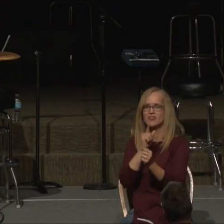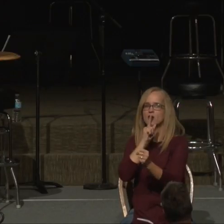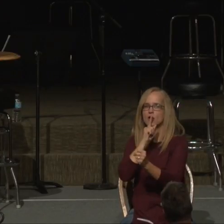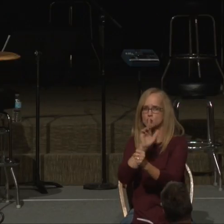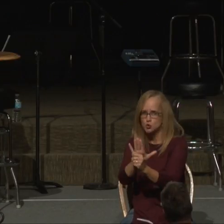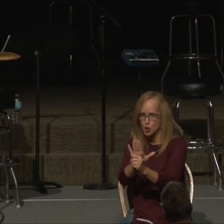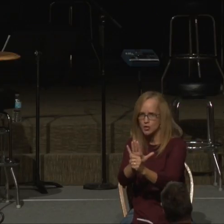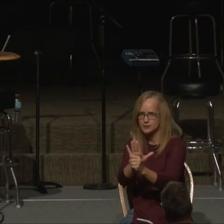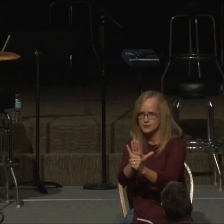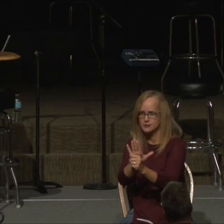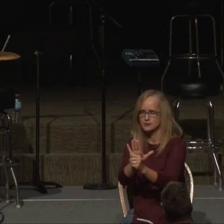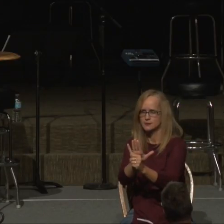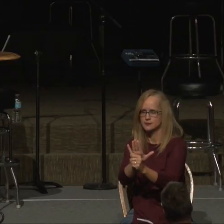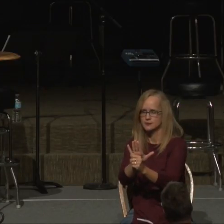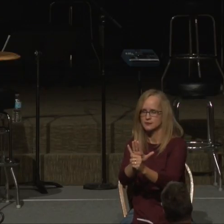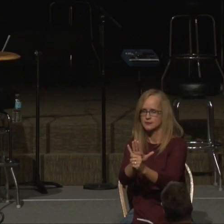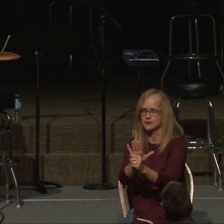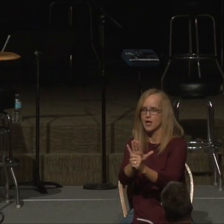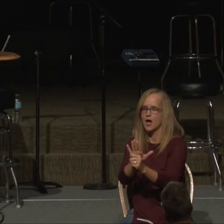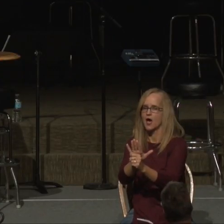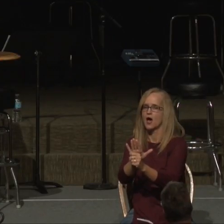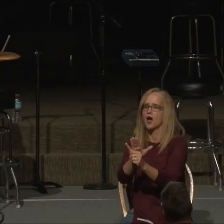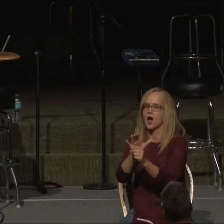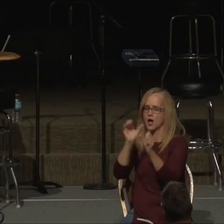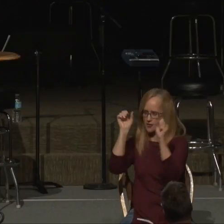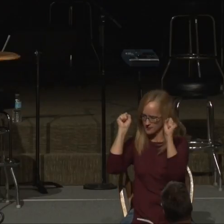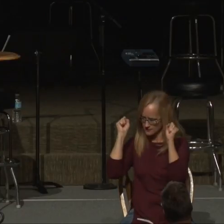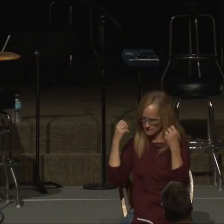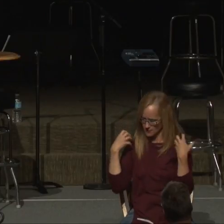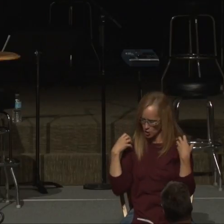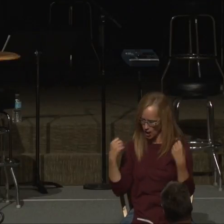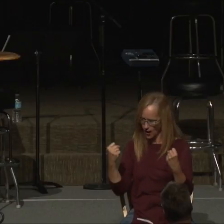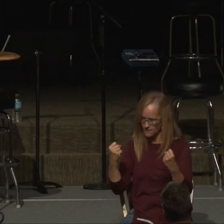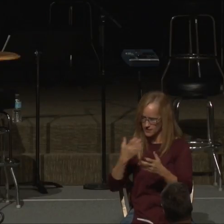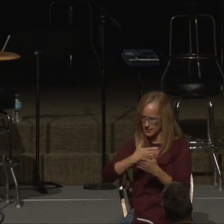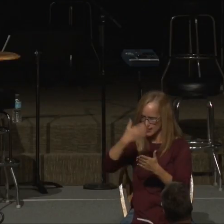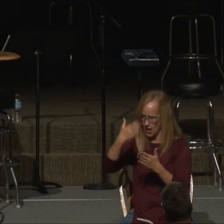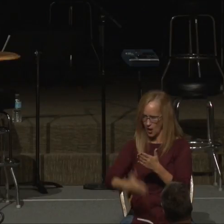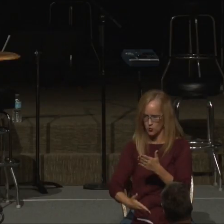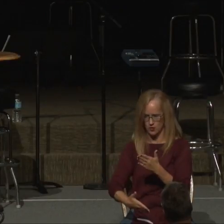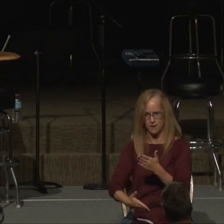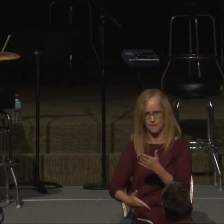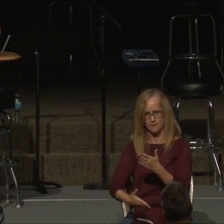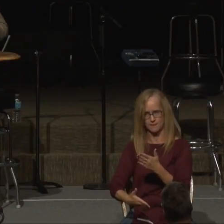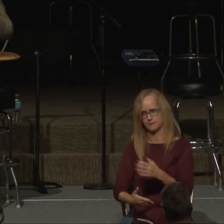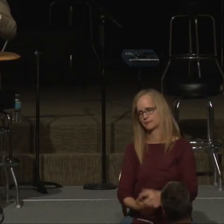assurance of a confident outcome.